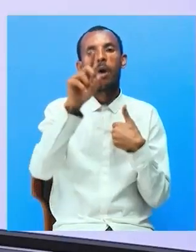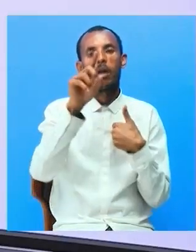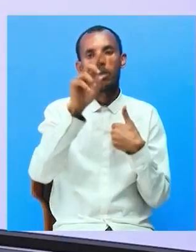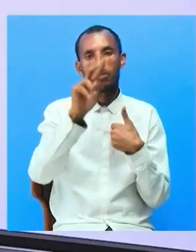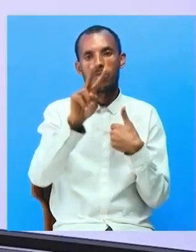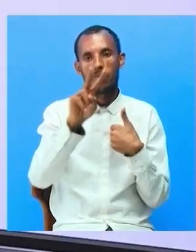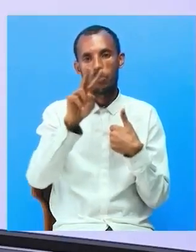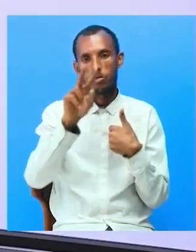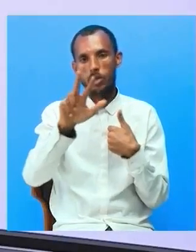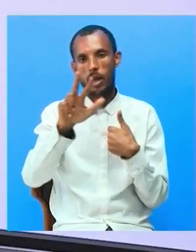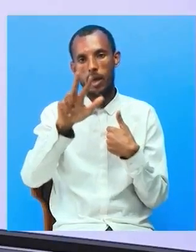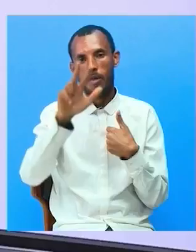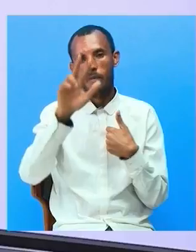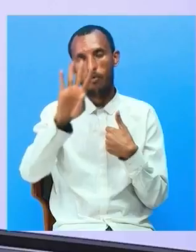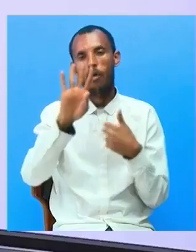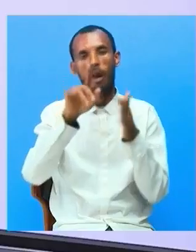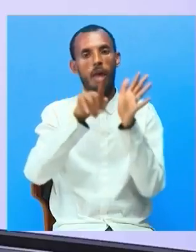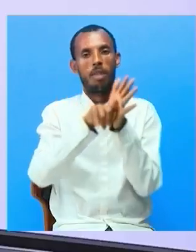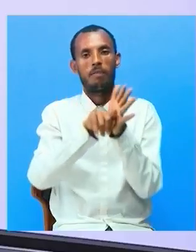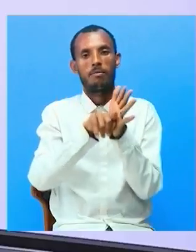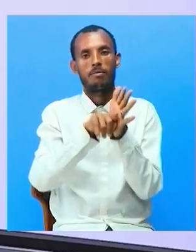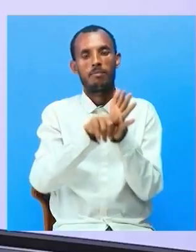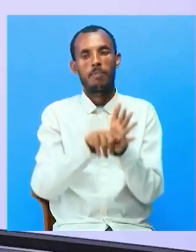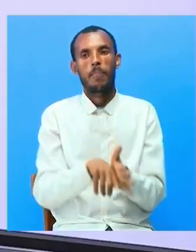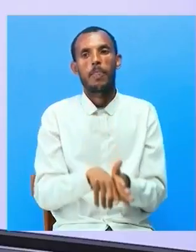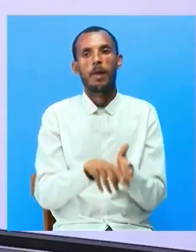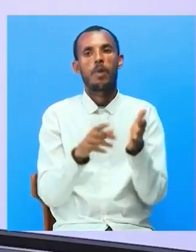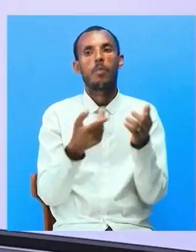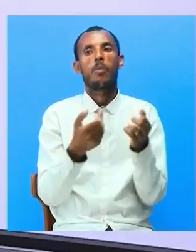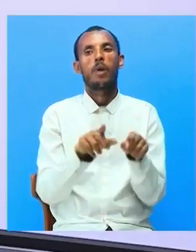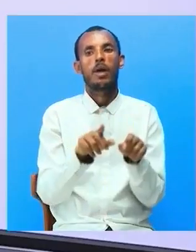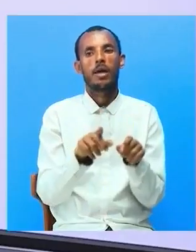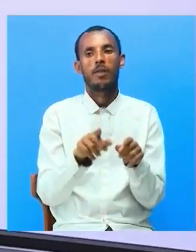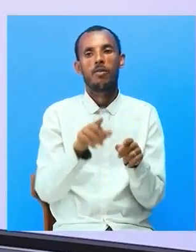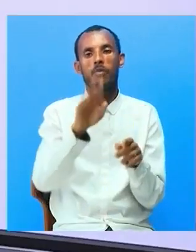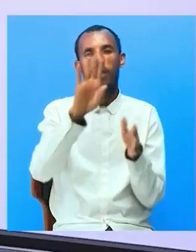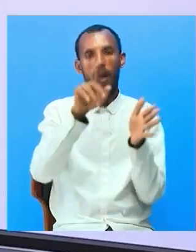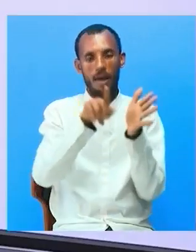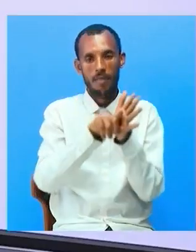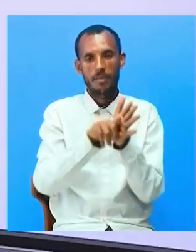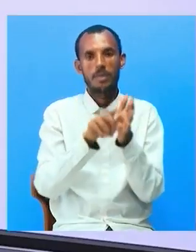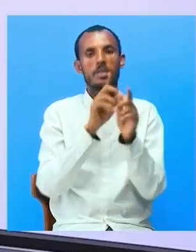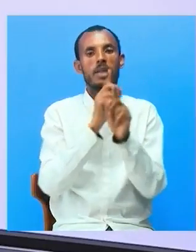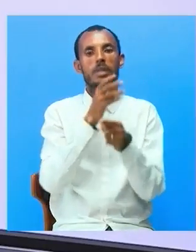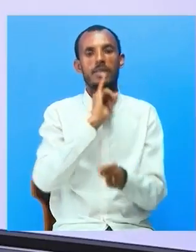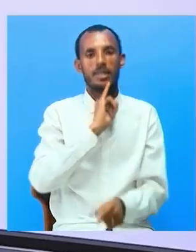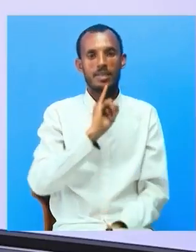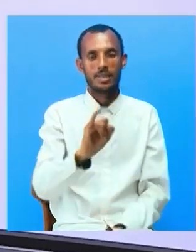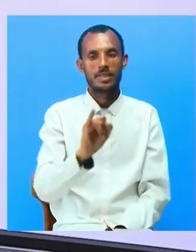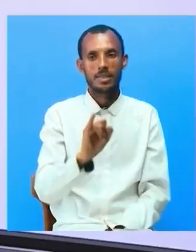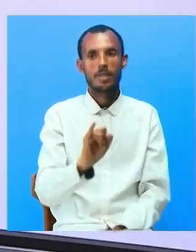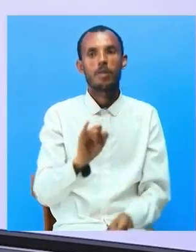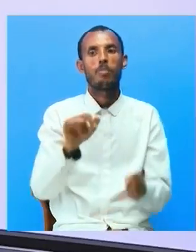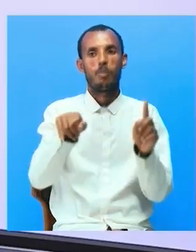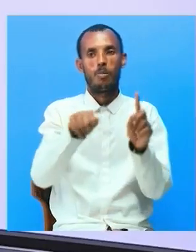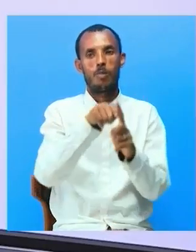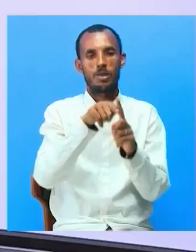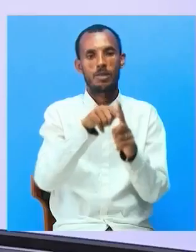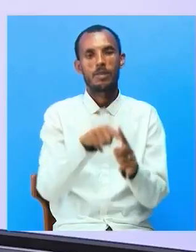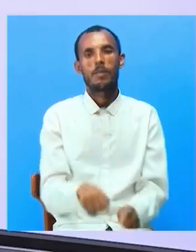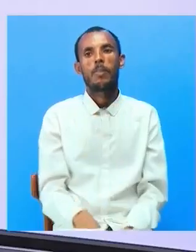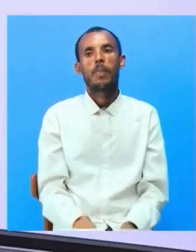1, 2, 3, 4 negatives. When you face 4 negatives, the answer will be